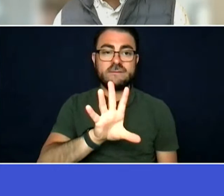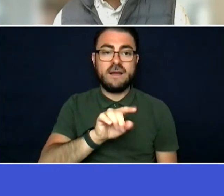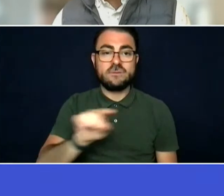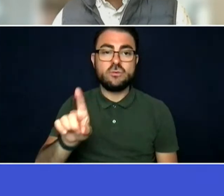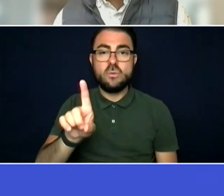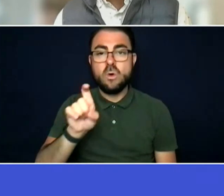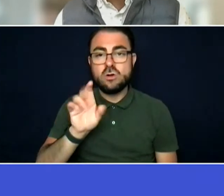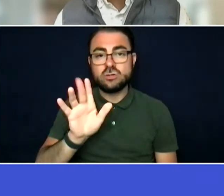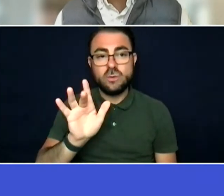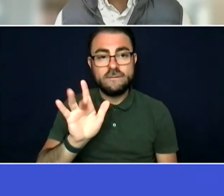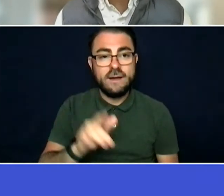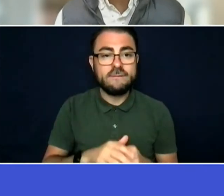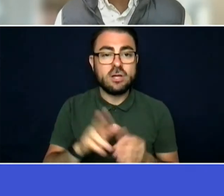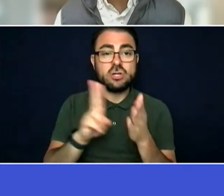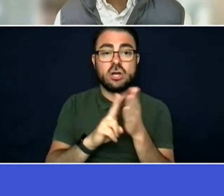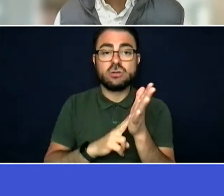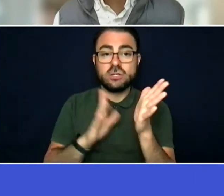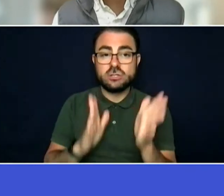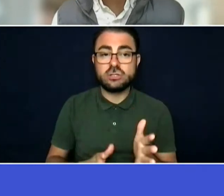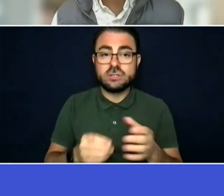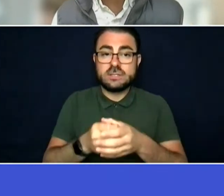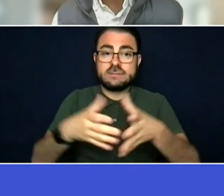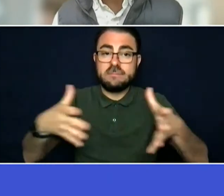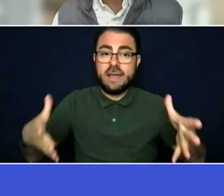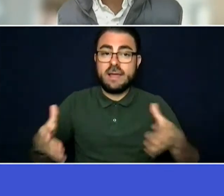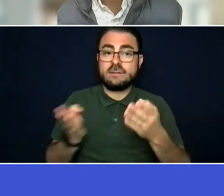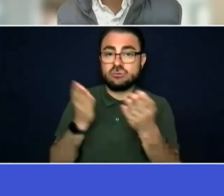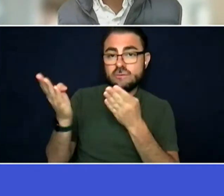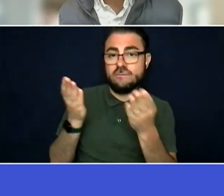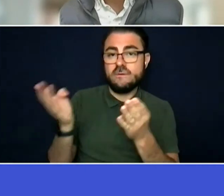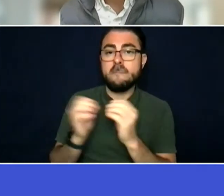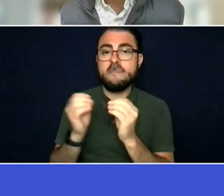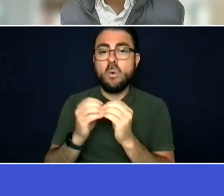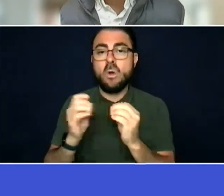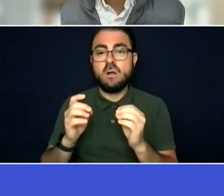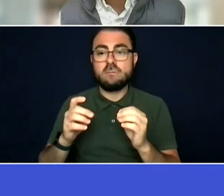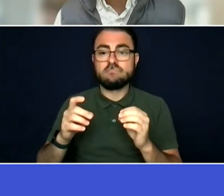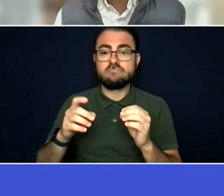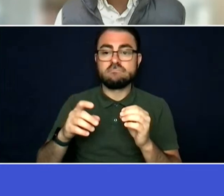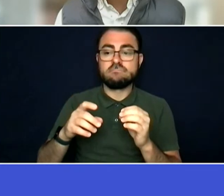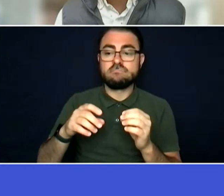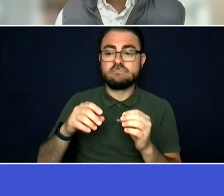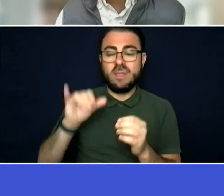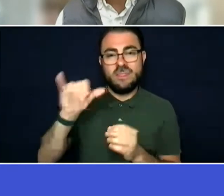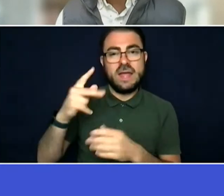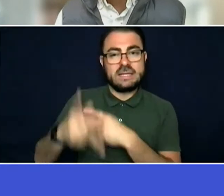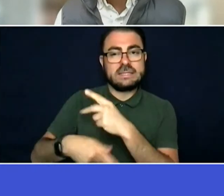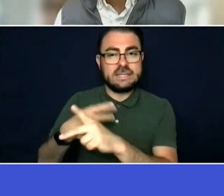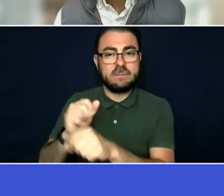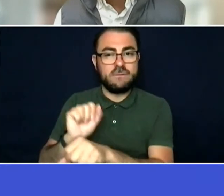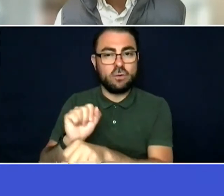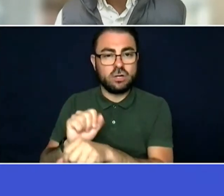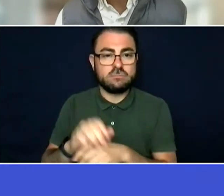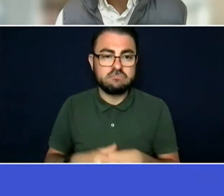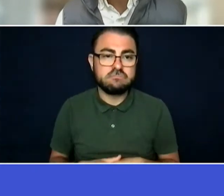action-related services and expanding their offerings so they can do more of that type of work. That's just a sampling